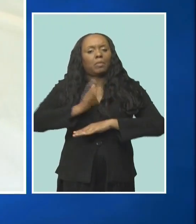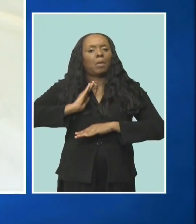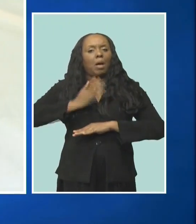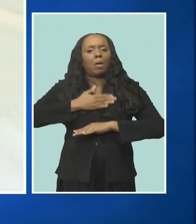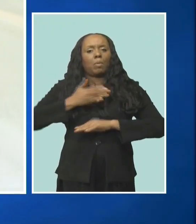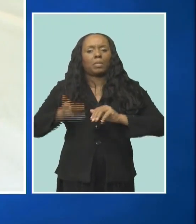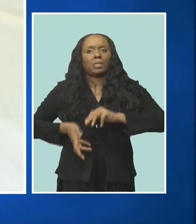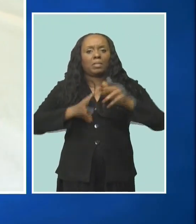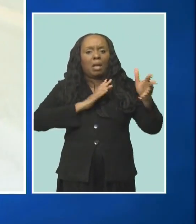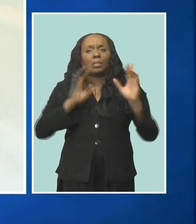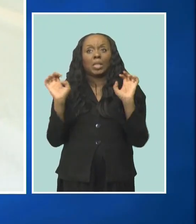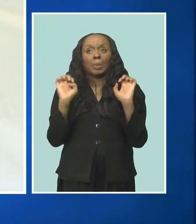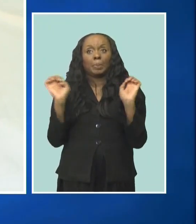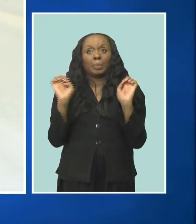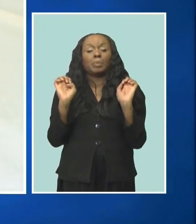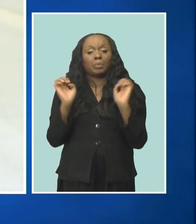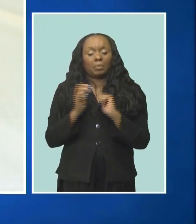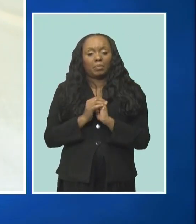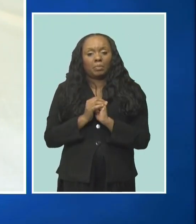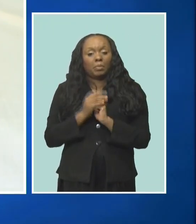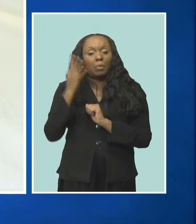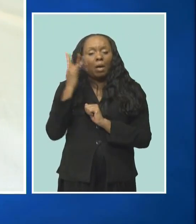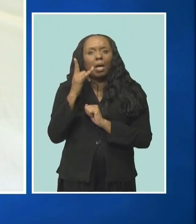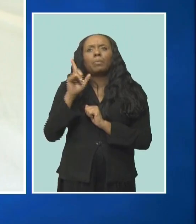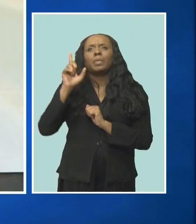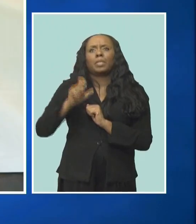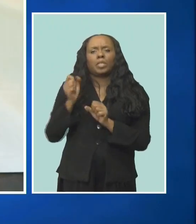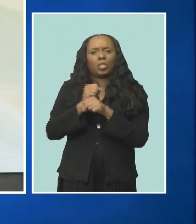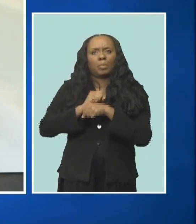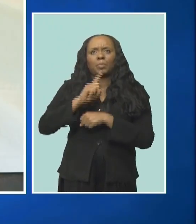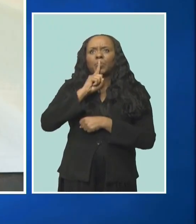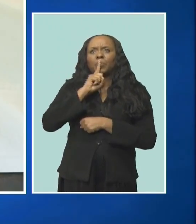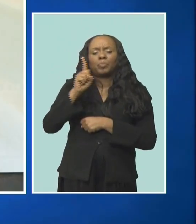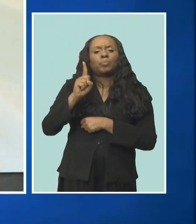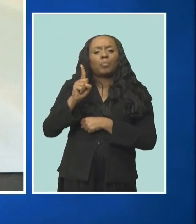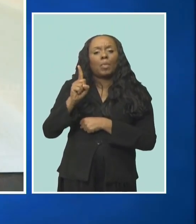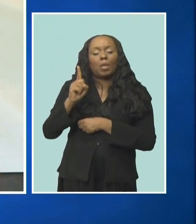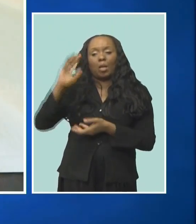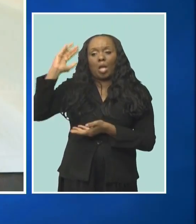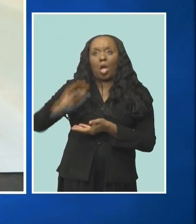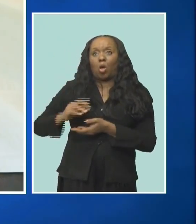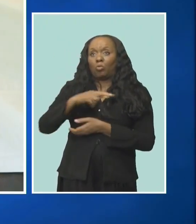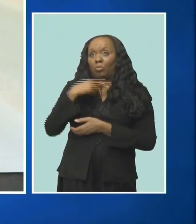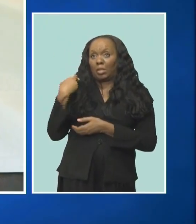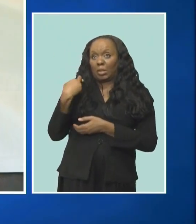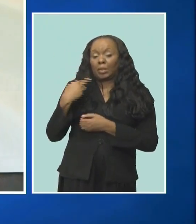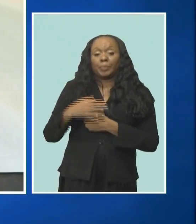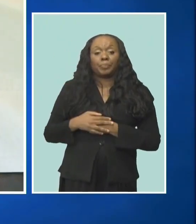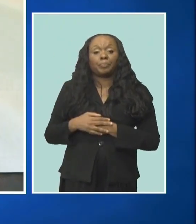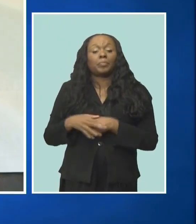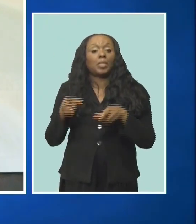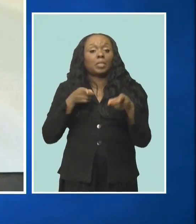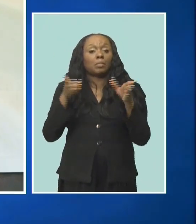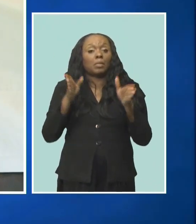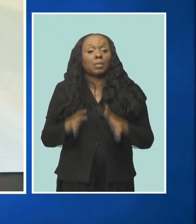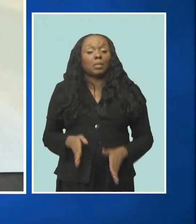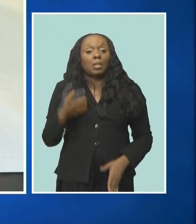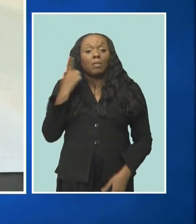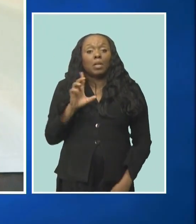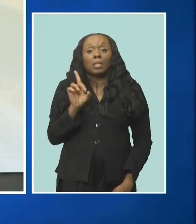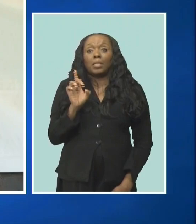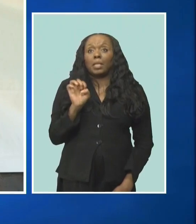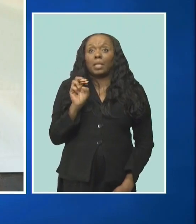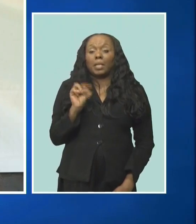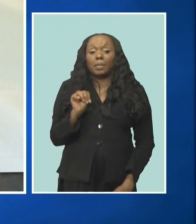for a more resilient Barbados in the face of climate risks. Co-chair of the Technical Standing Committee on Coastal Hazards and Director of the Department of